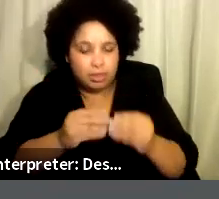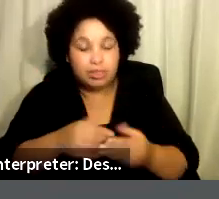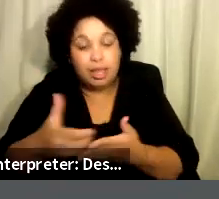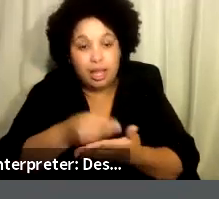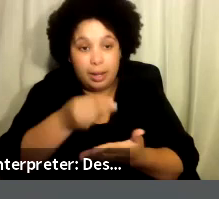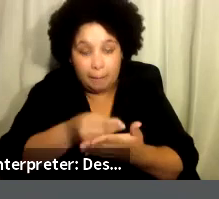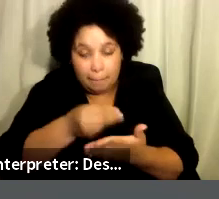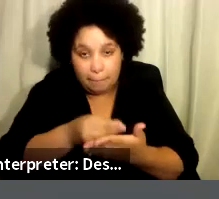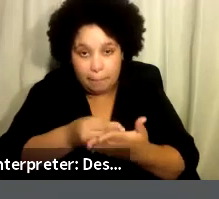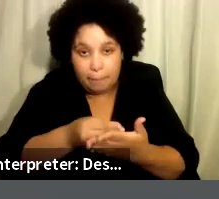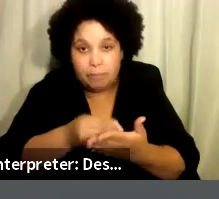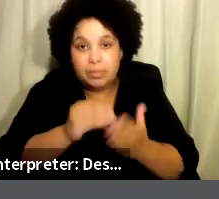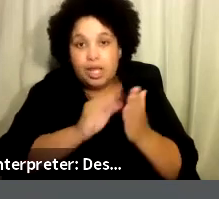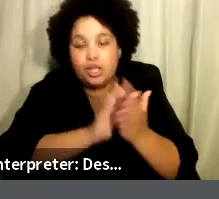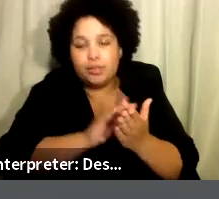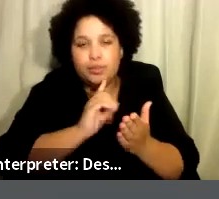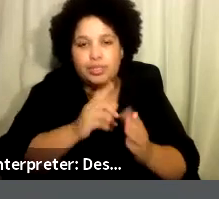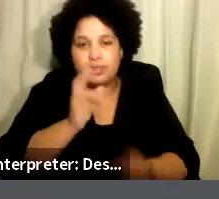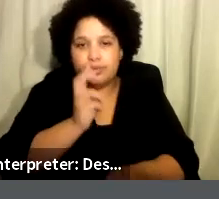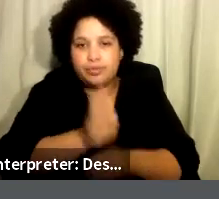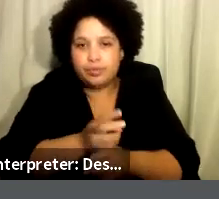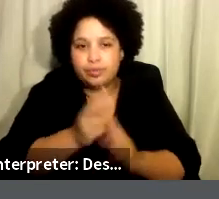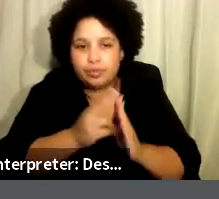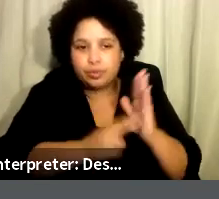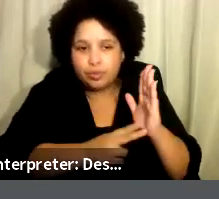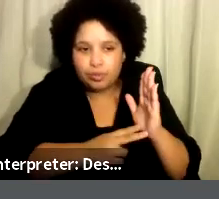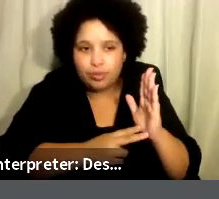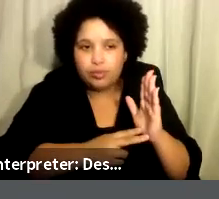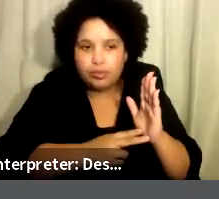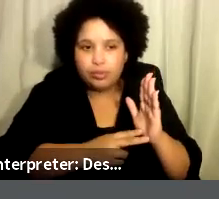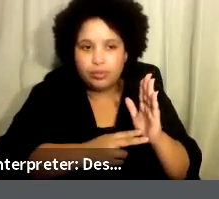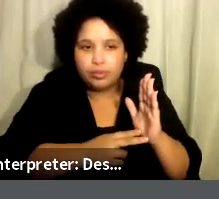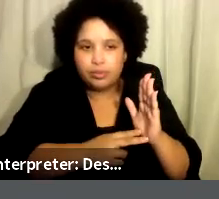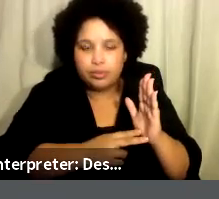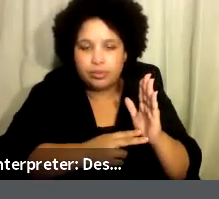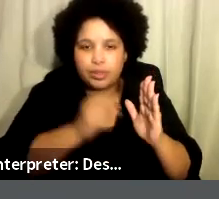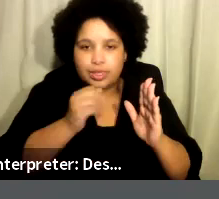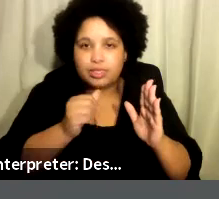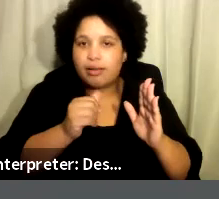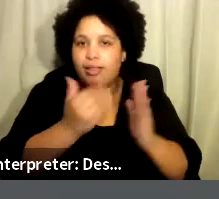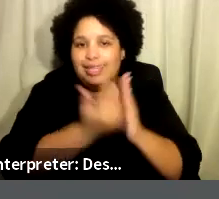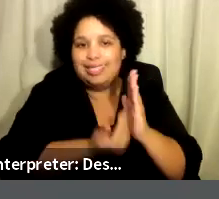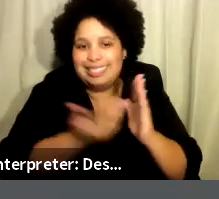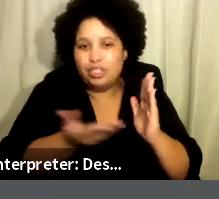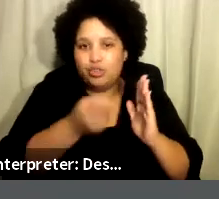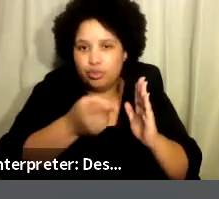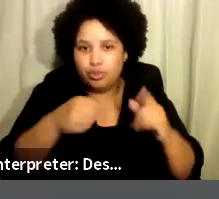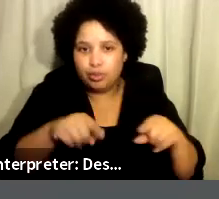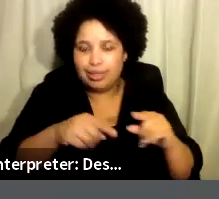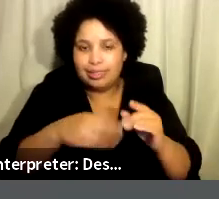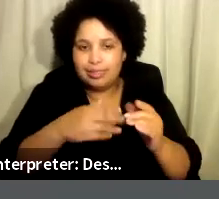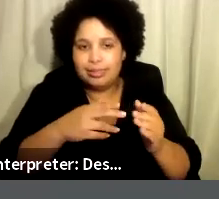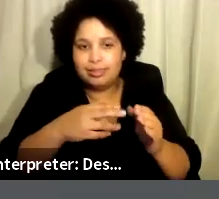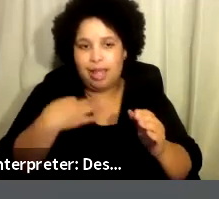income document, again, it's very difficult to read, so it is not listed here in this application,